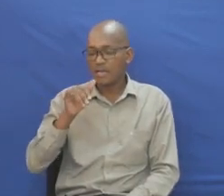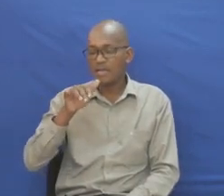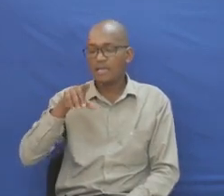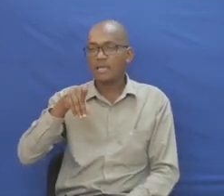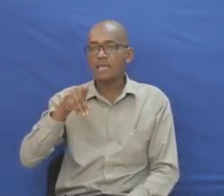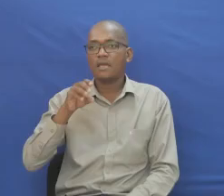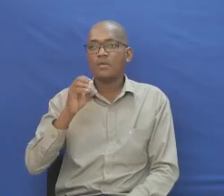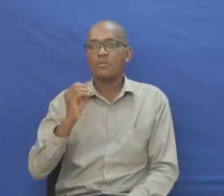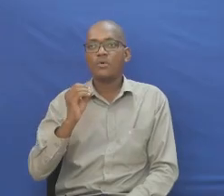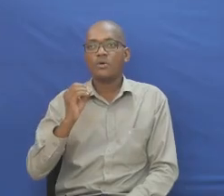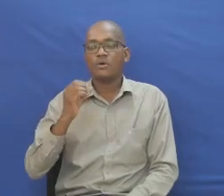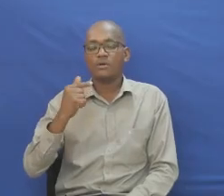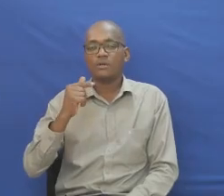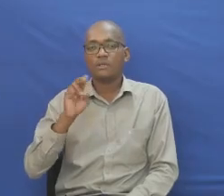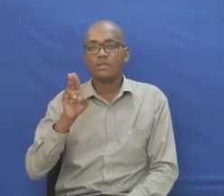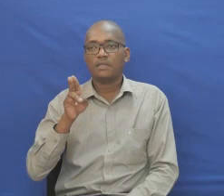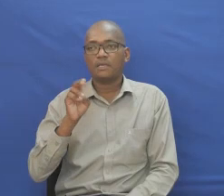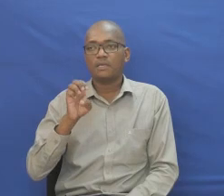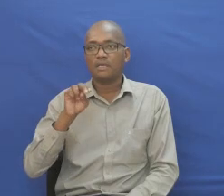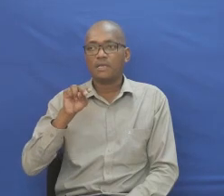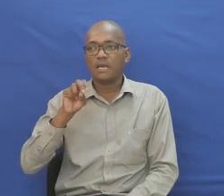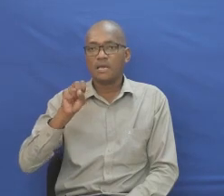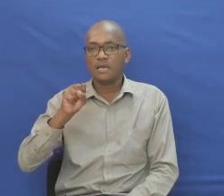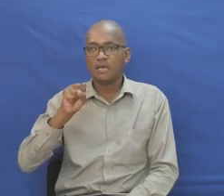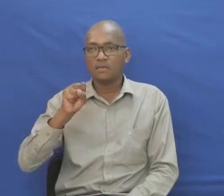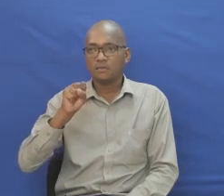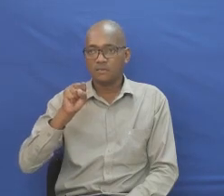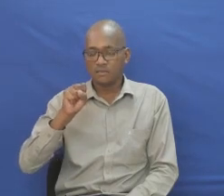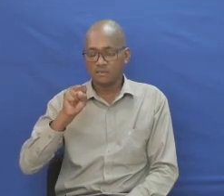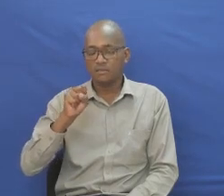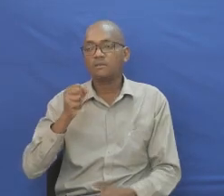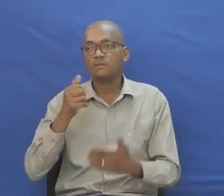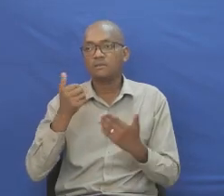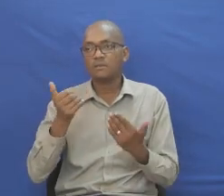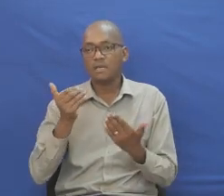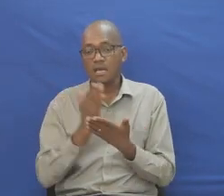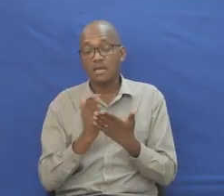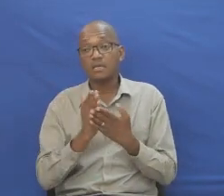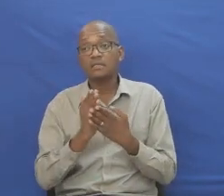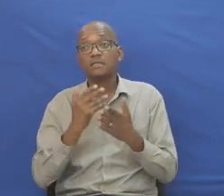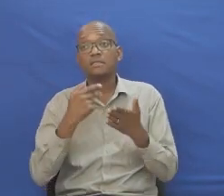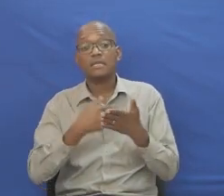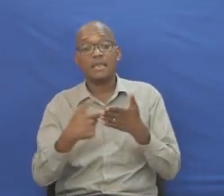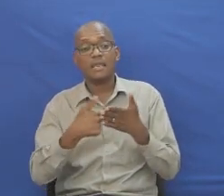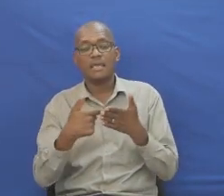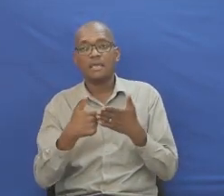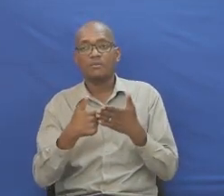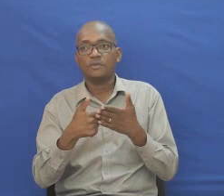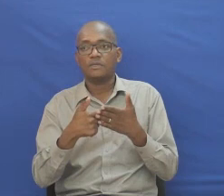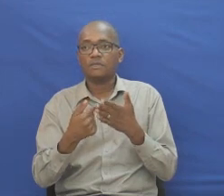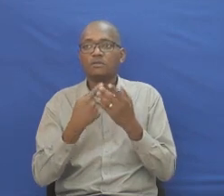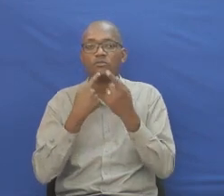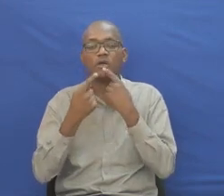And the other two legs, they are known by their names as concerning to the angle that we're talking